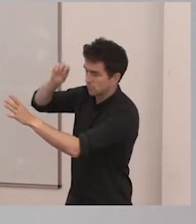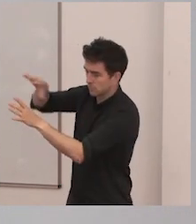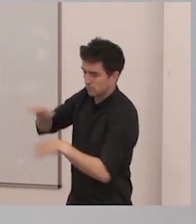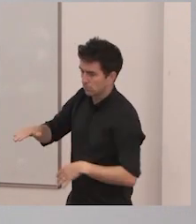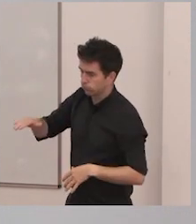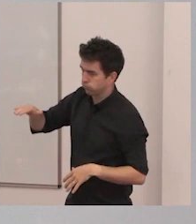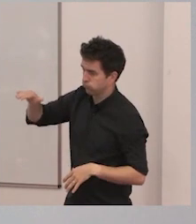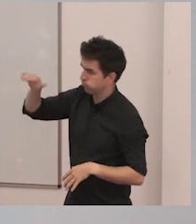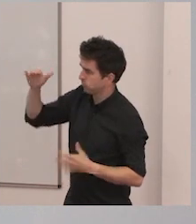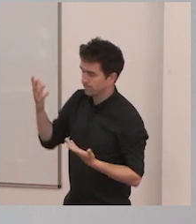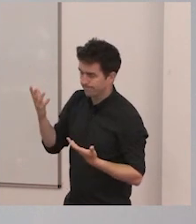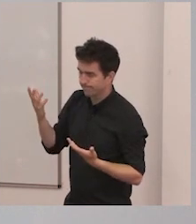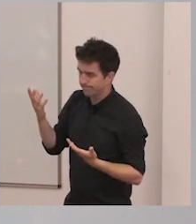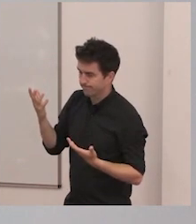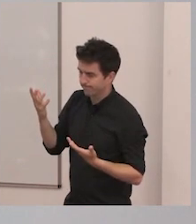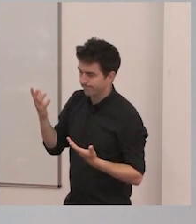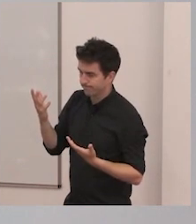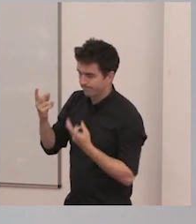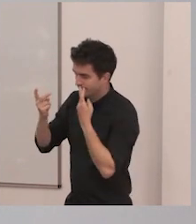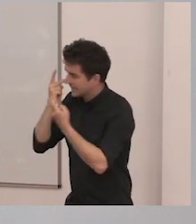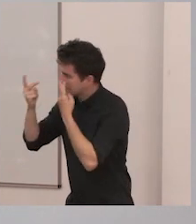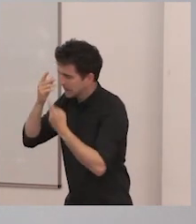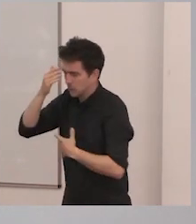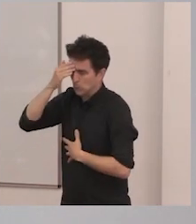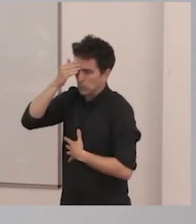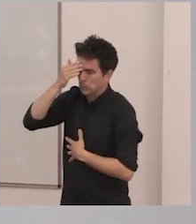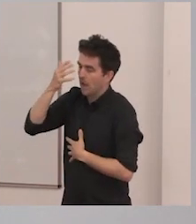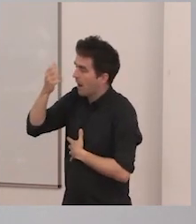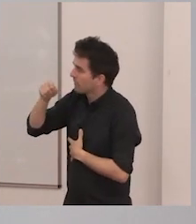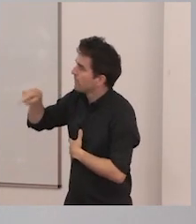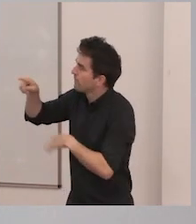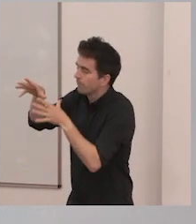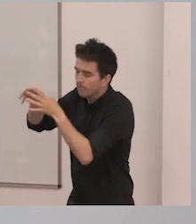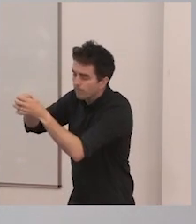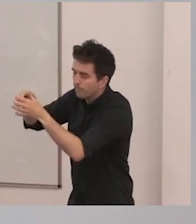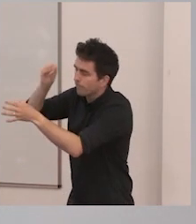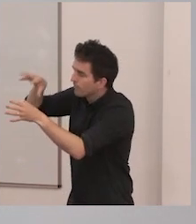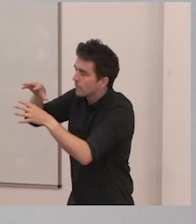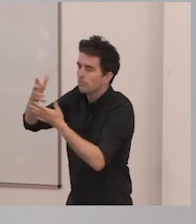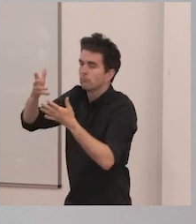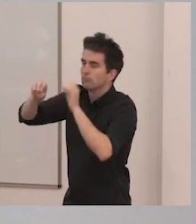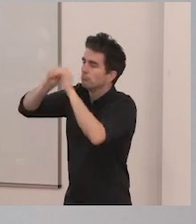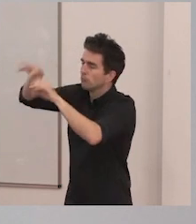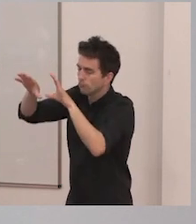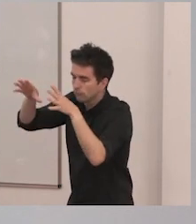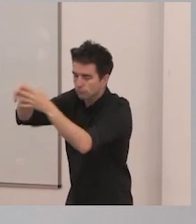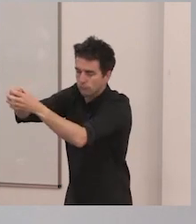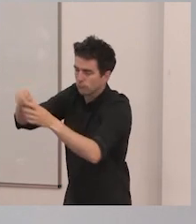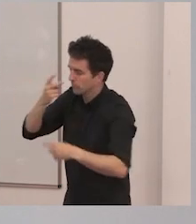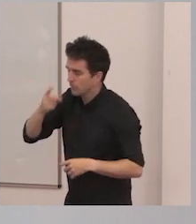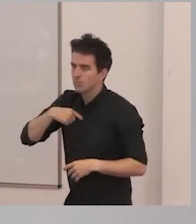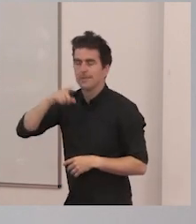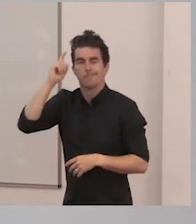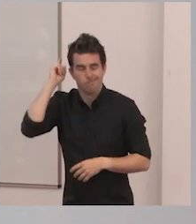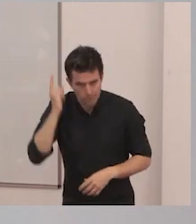We need to recognise that alternative care for children in institutions, including within smaller